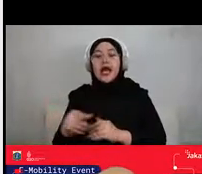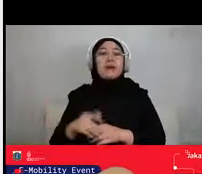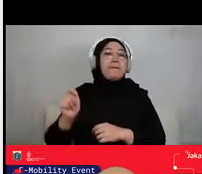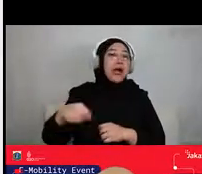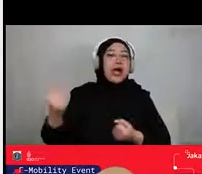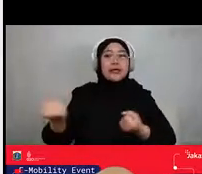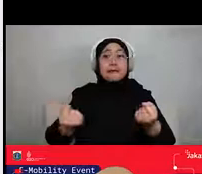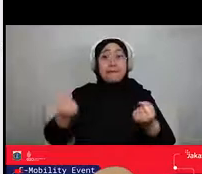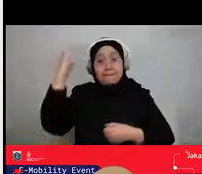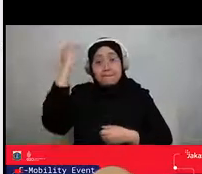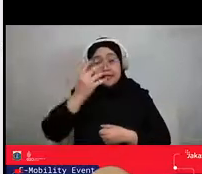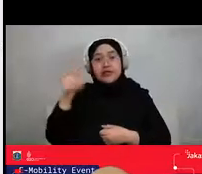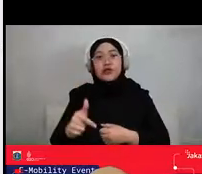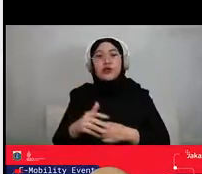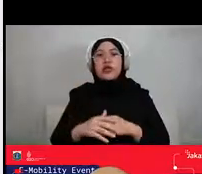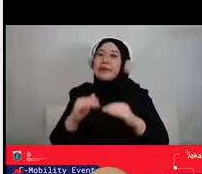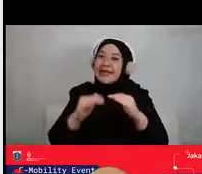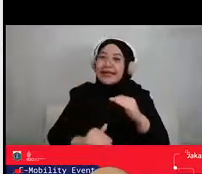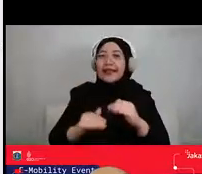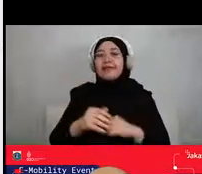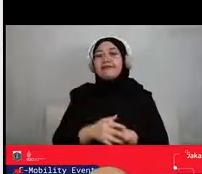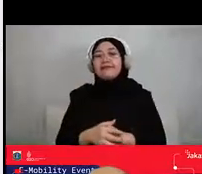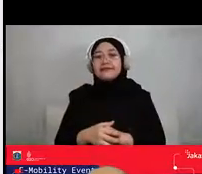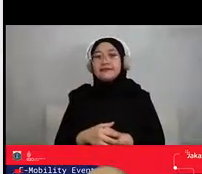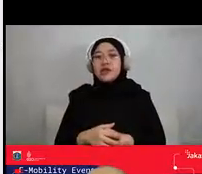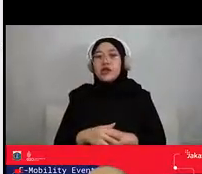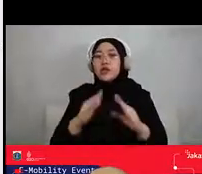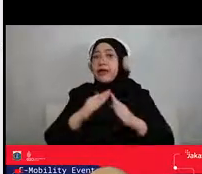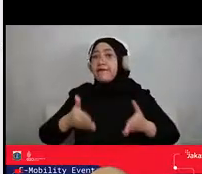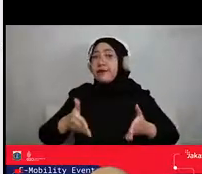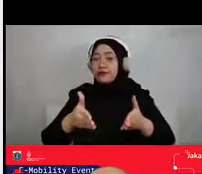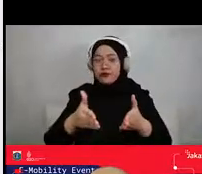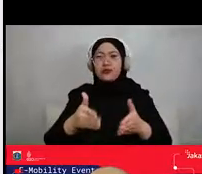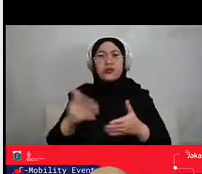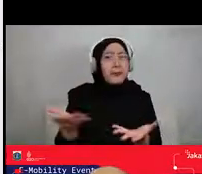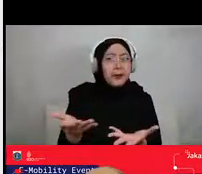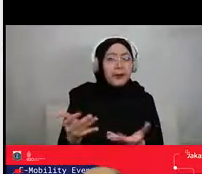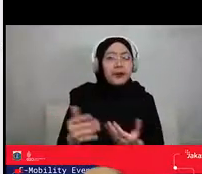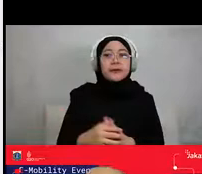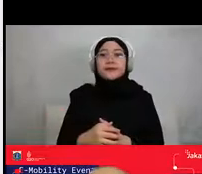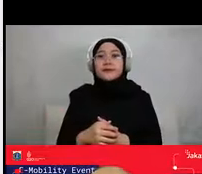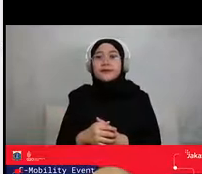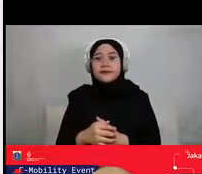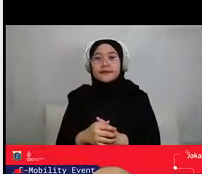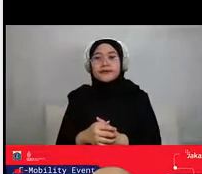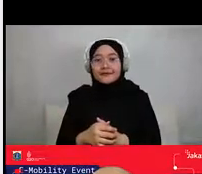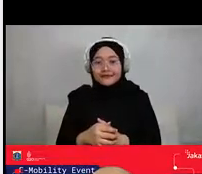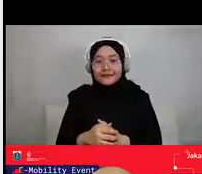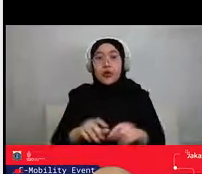infrastructure, the most demanding are the battery electric buses and the fuel cell electric